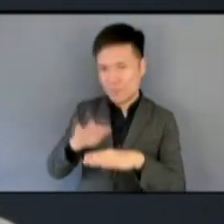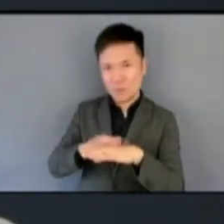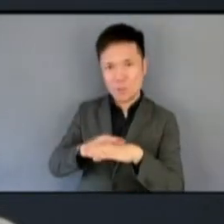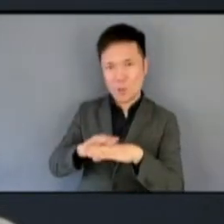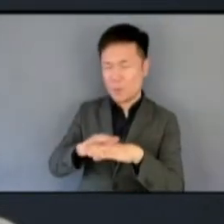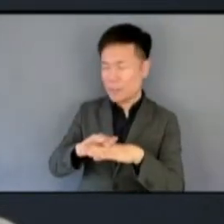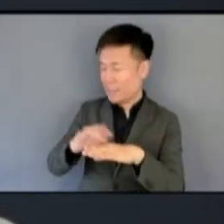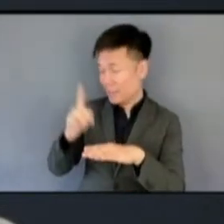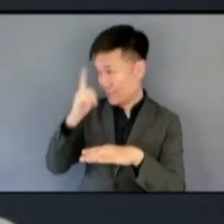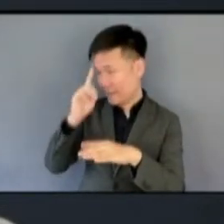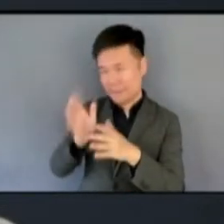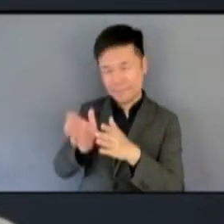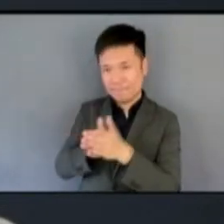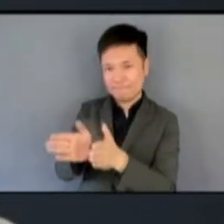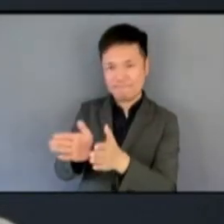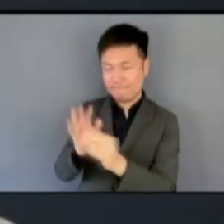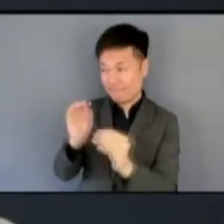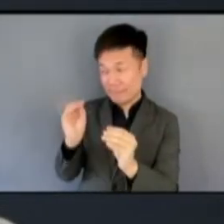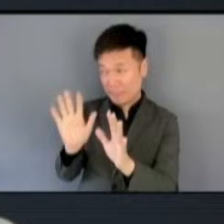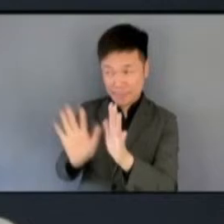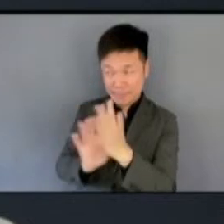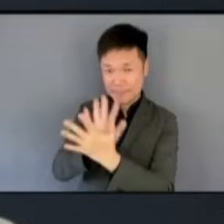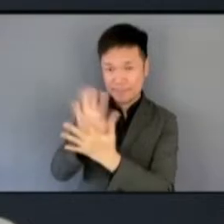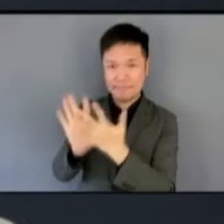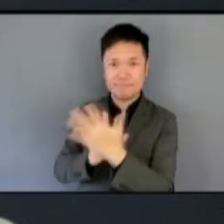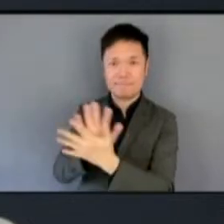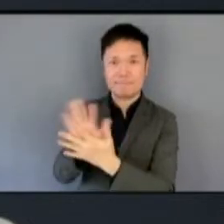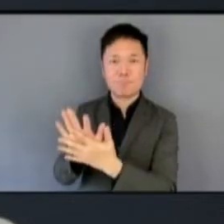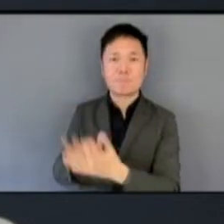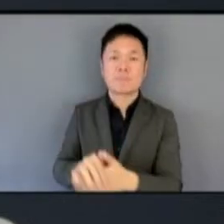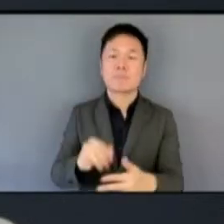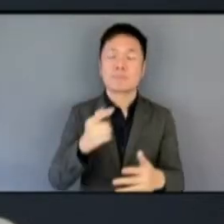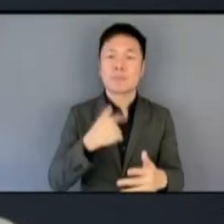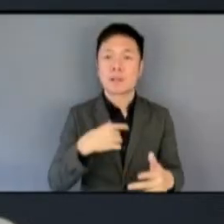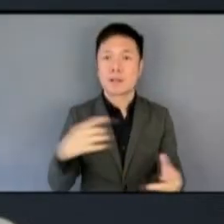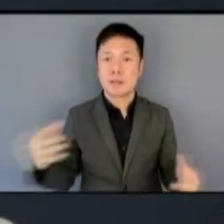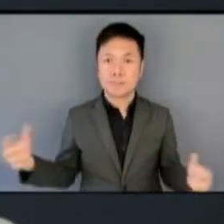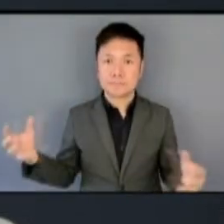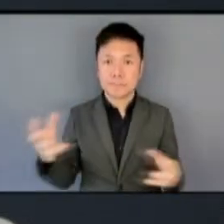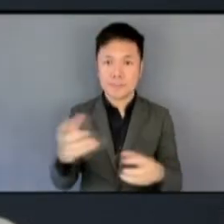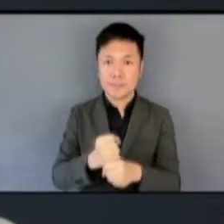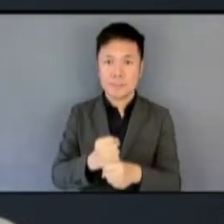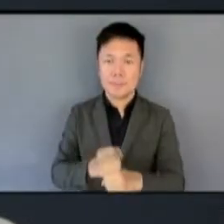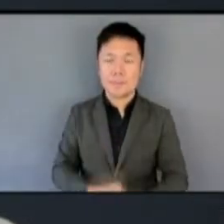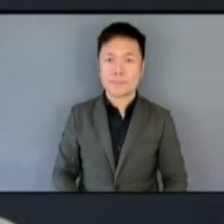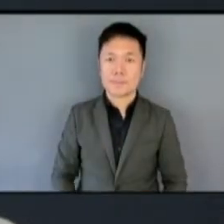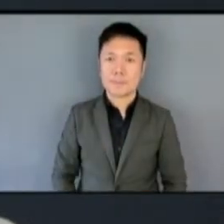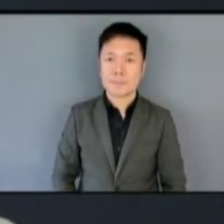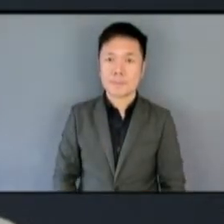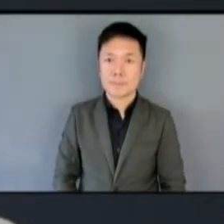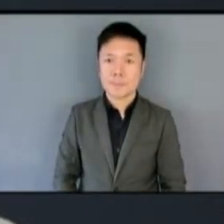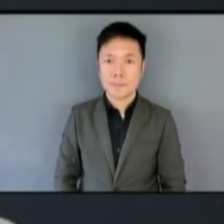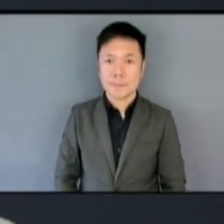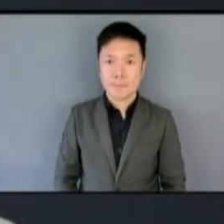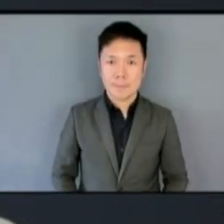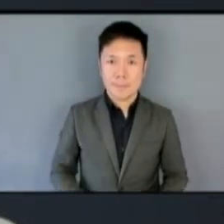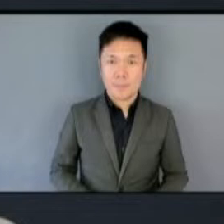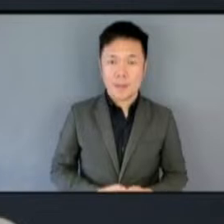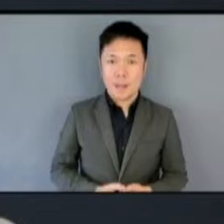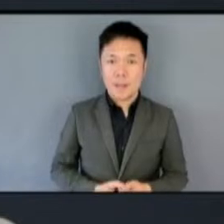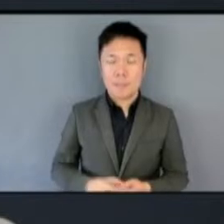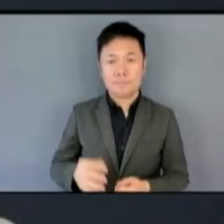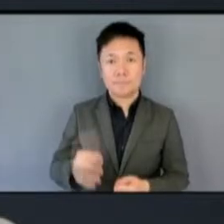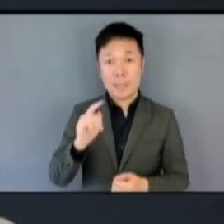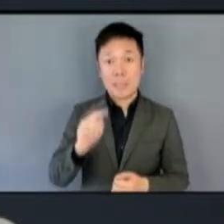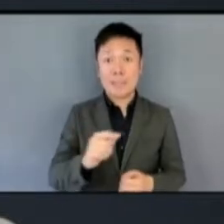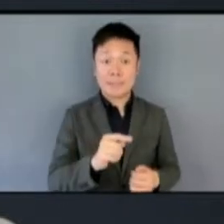came across differently. But just to summarize, I think I would go back to the point that we believe in the